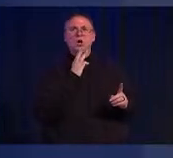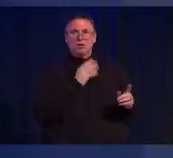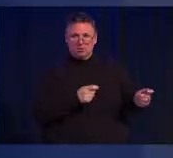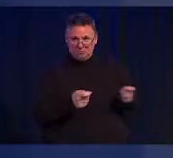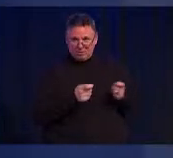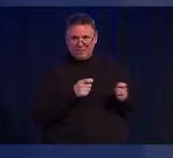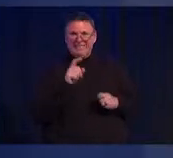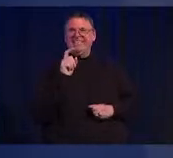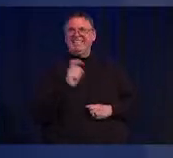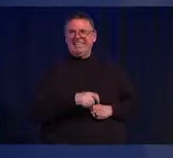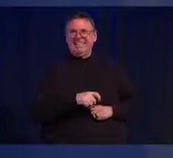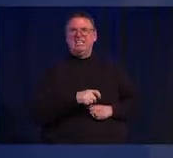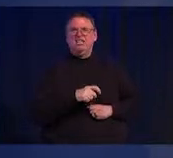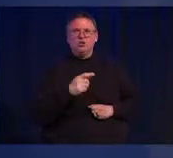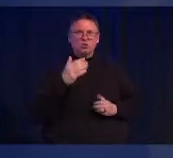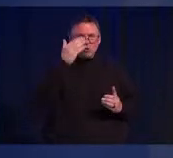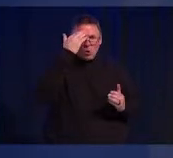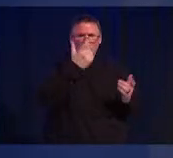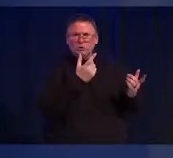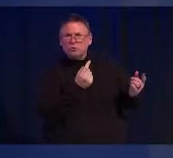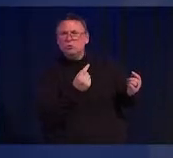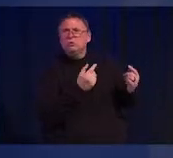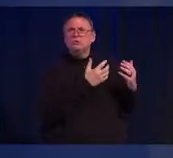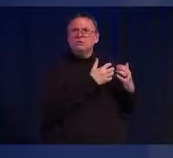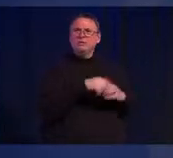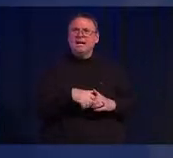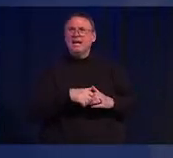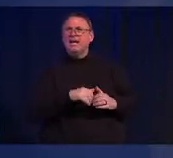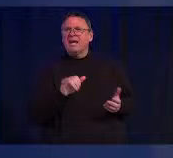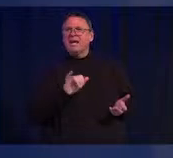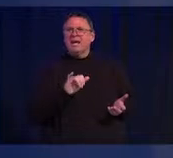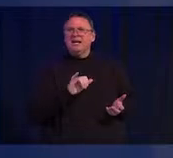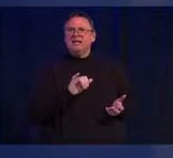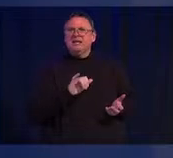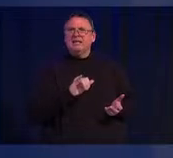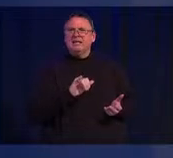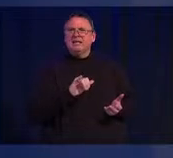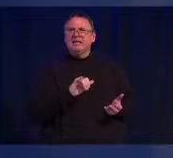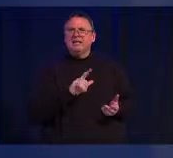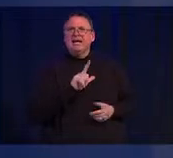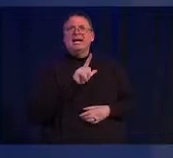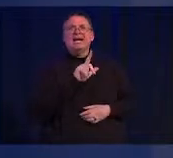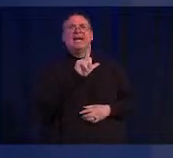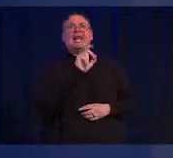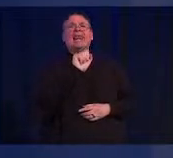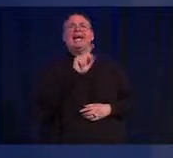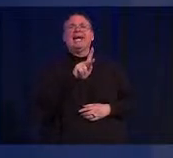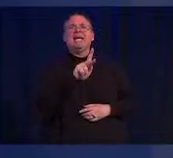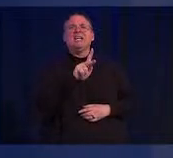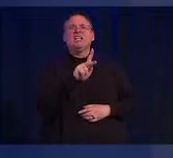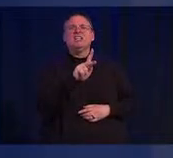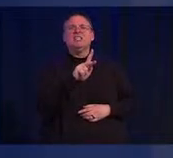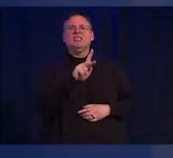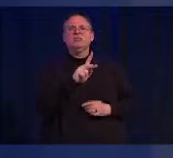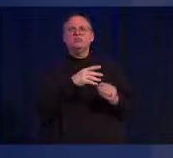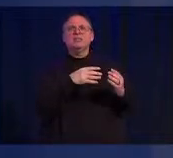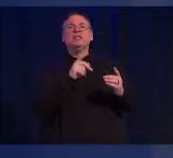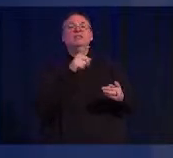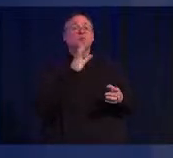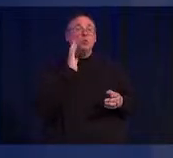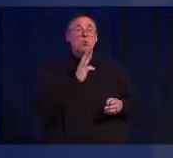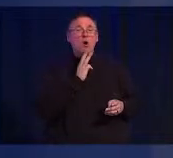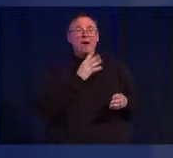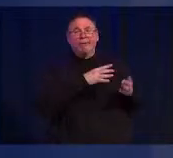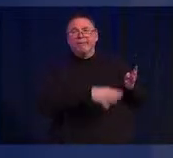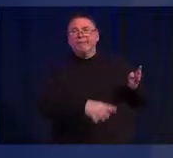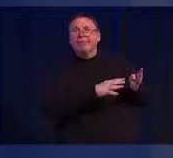levels to have insight because of a lot of the issues like LEAP, where we want economic development, but we need clean water, clean air, and we need to protect